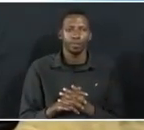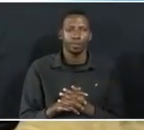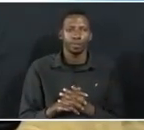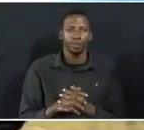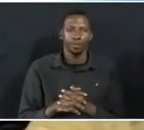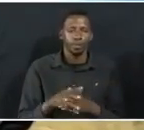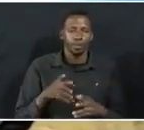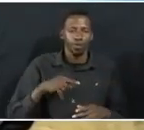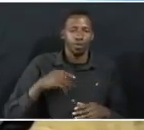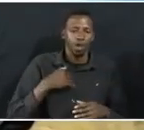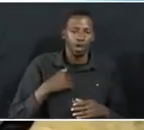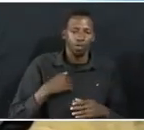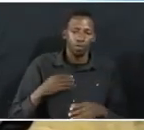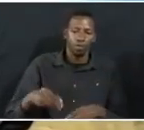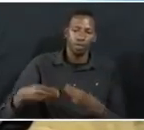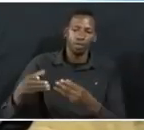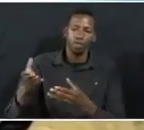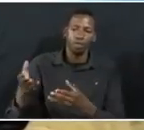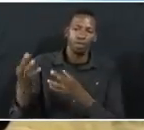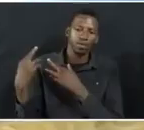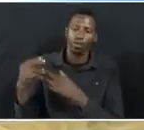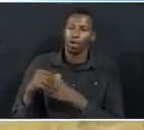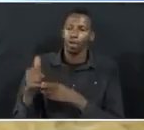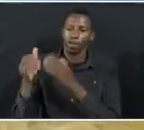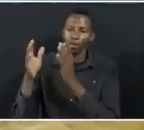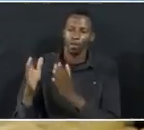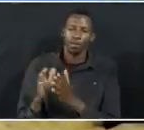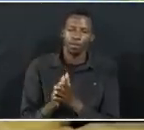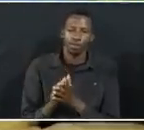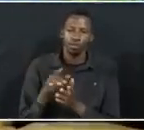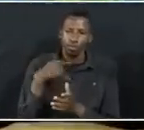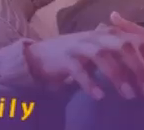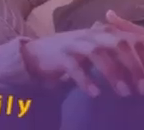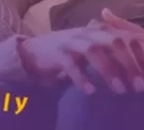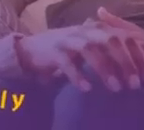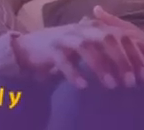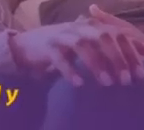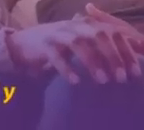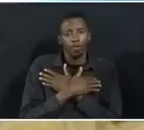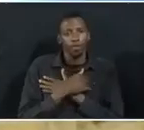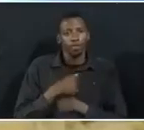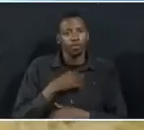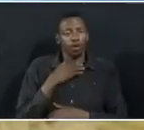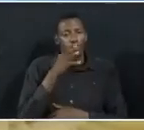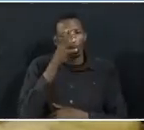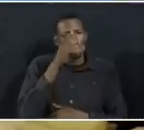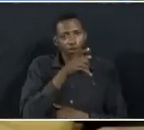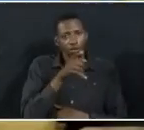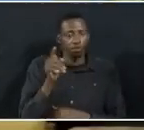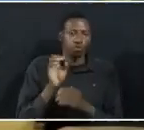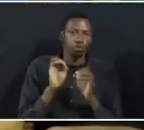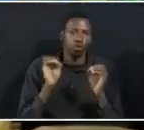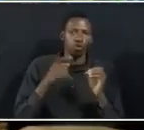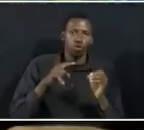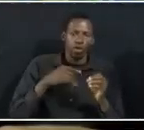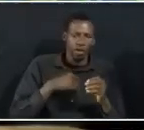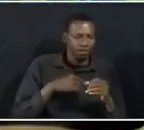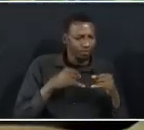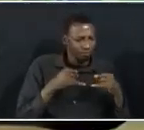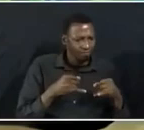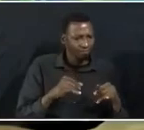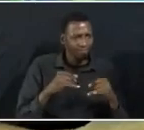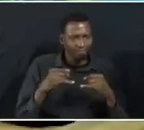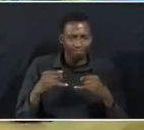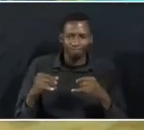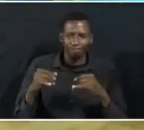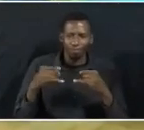And we have delegated it to domestic workers. We have attempted and we